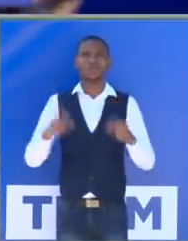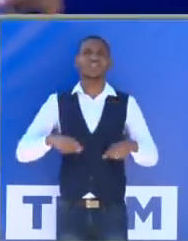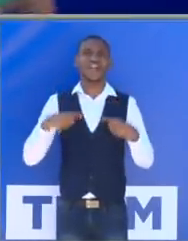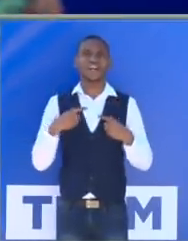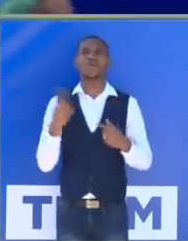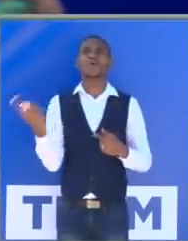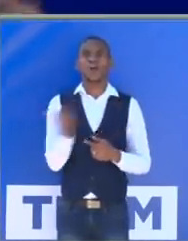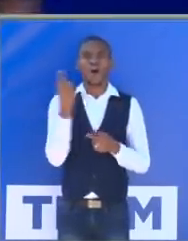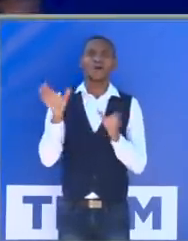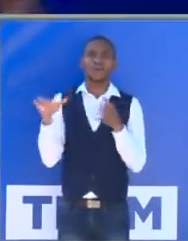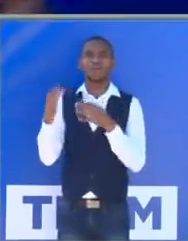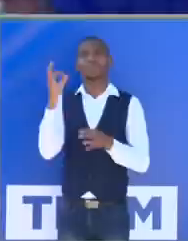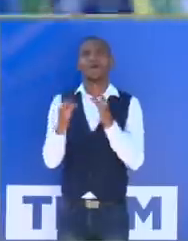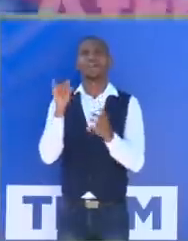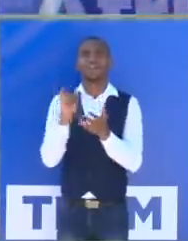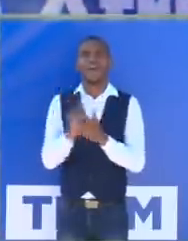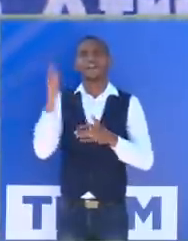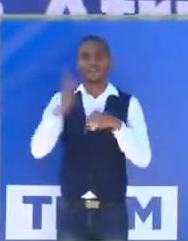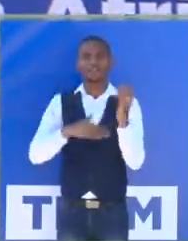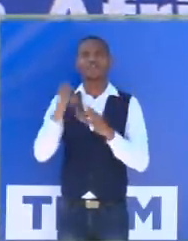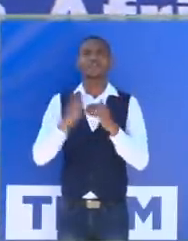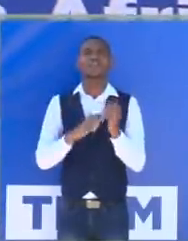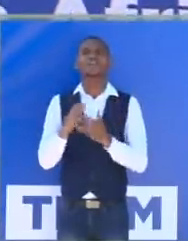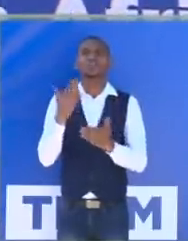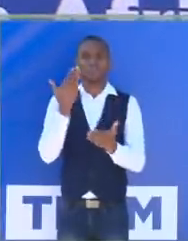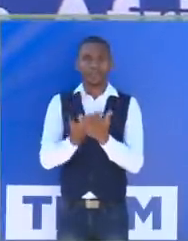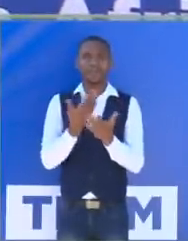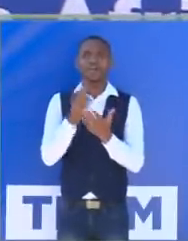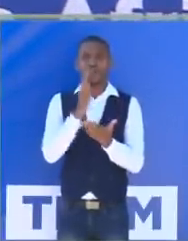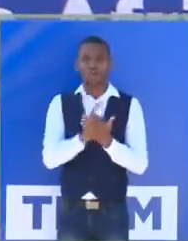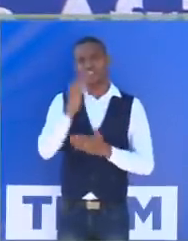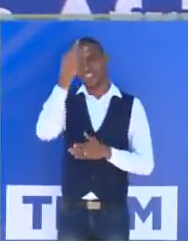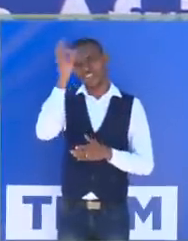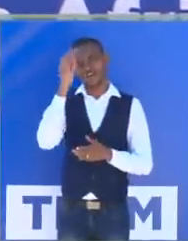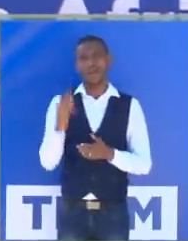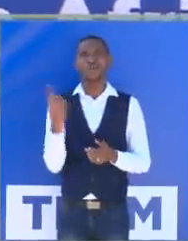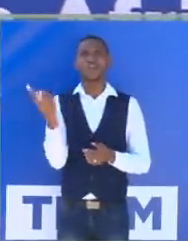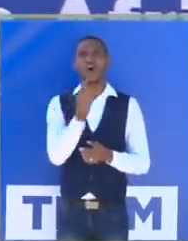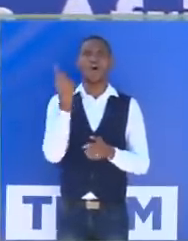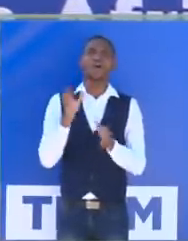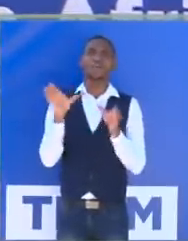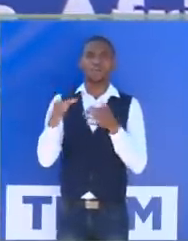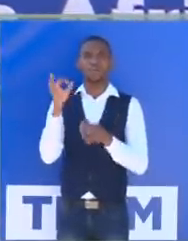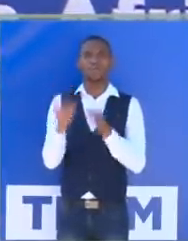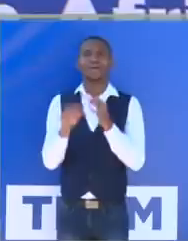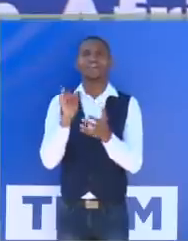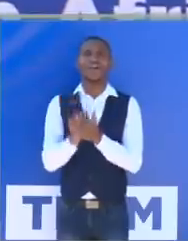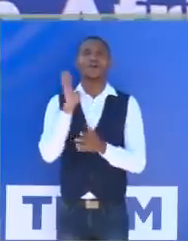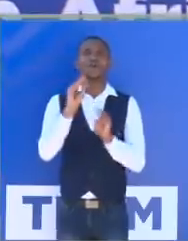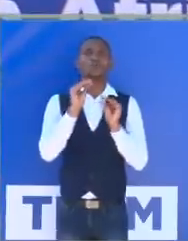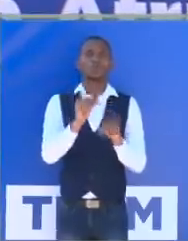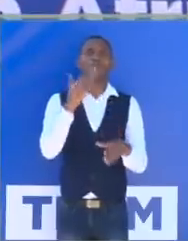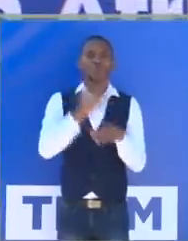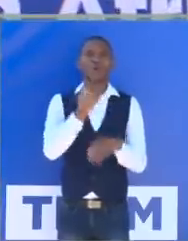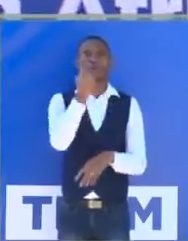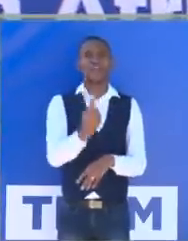We're the only party that is building a capable and an honest government. And we're the only party that is going to put a job in